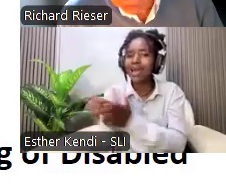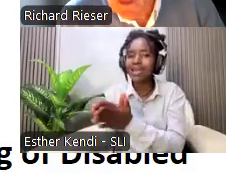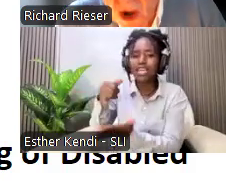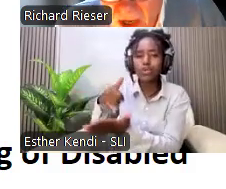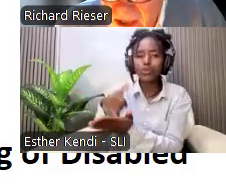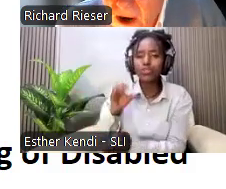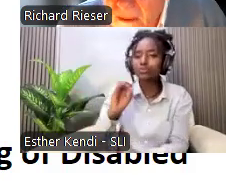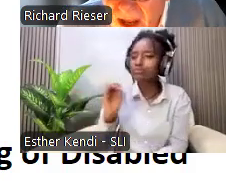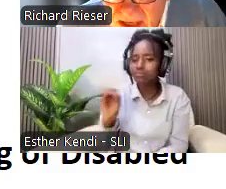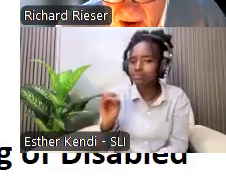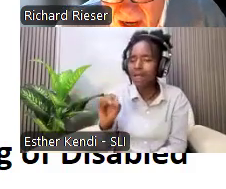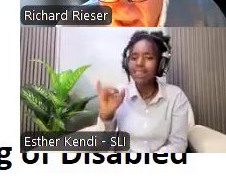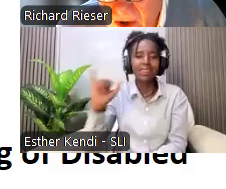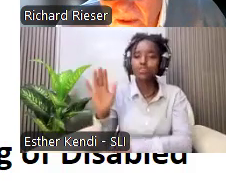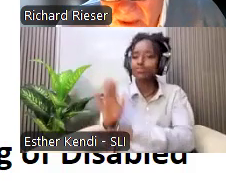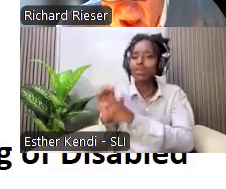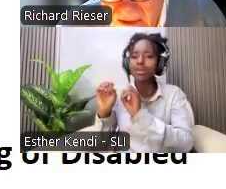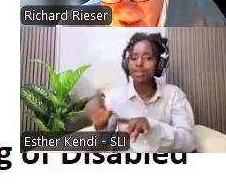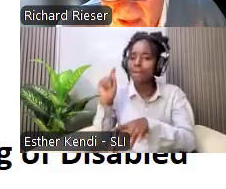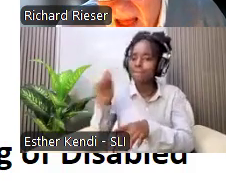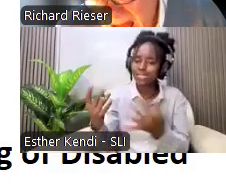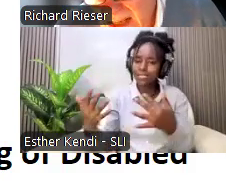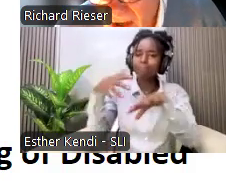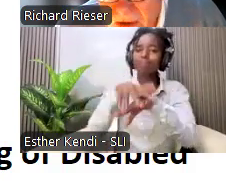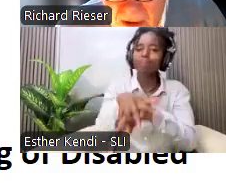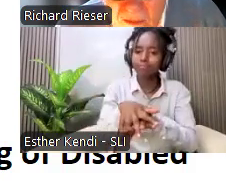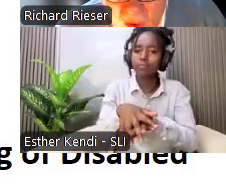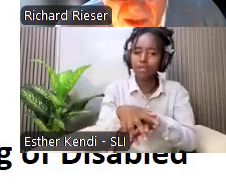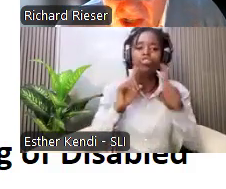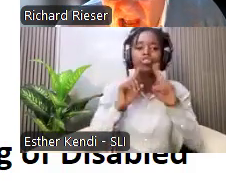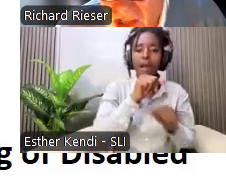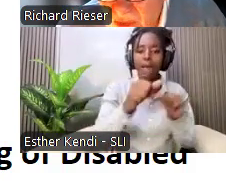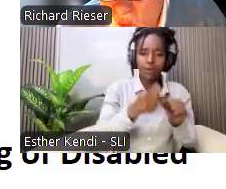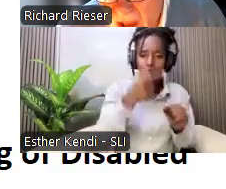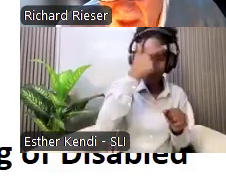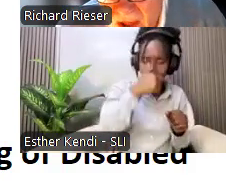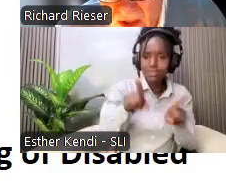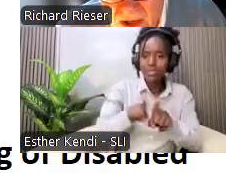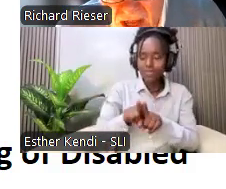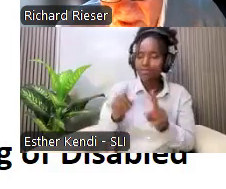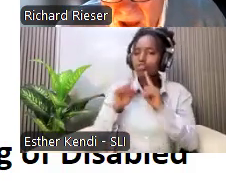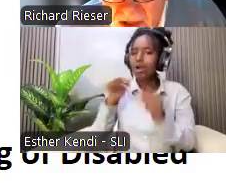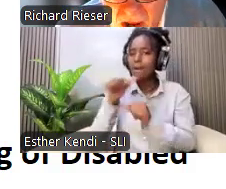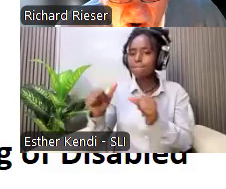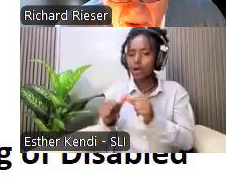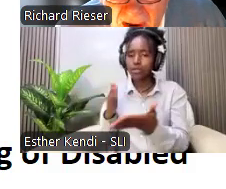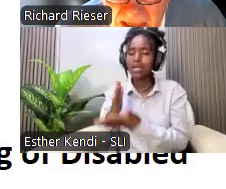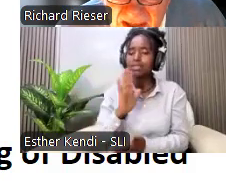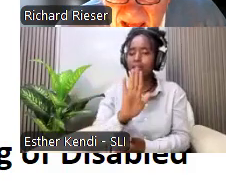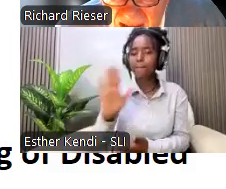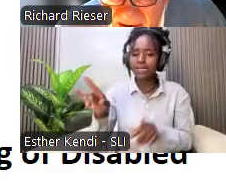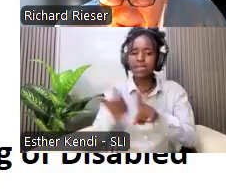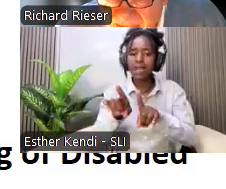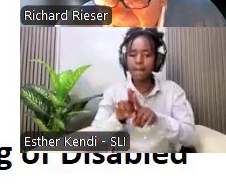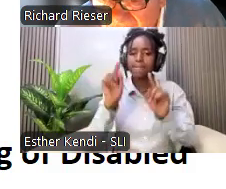and that doesn't work. It's got to be integrated. It's got to be part of it. And it's got to be with discussion with the DPOs that are operating